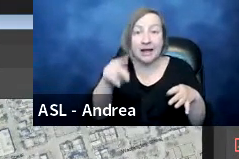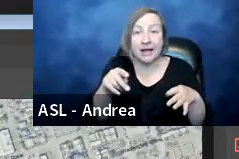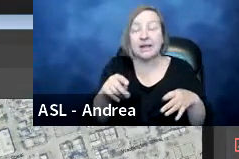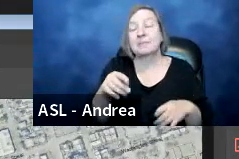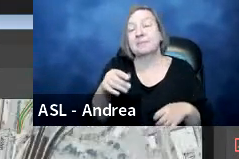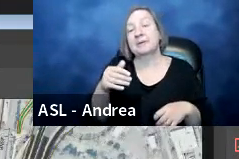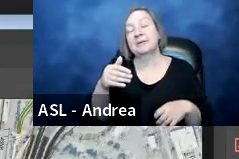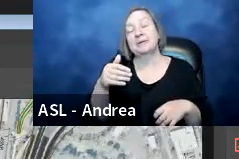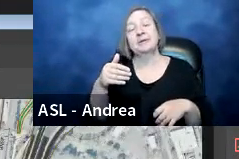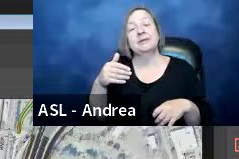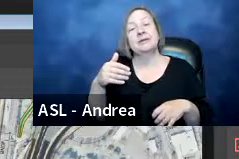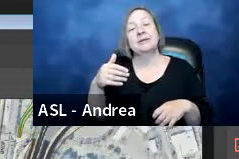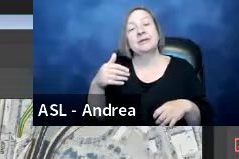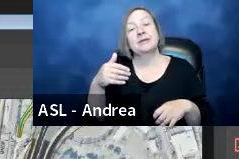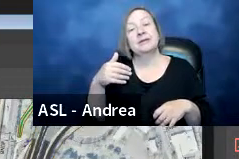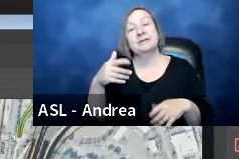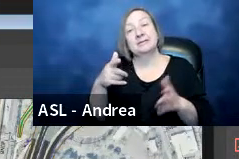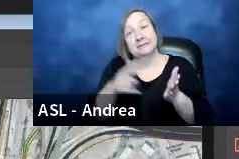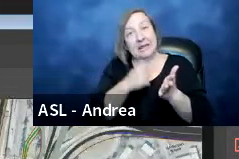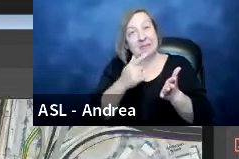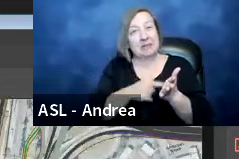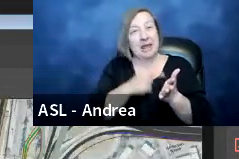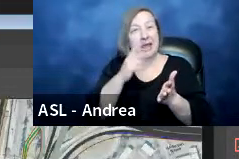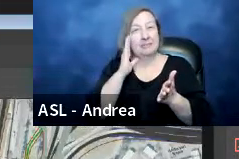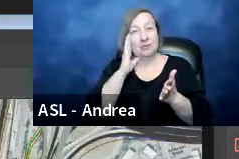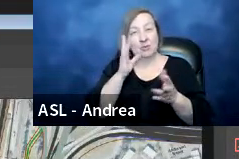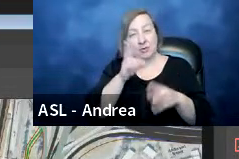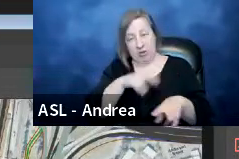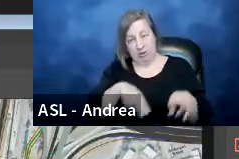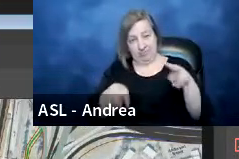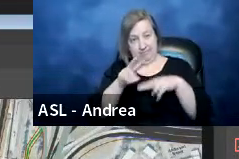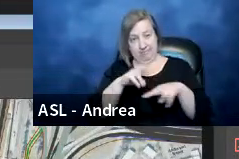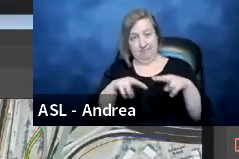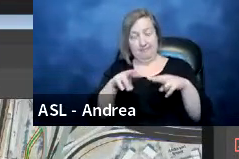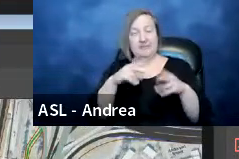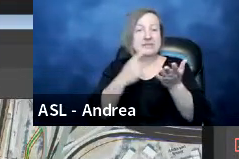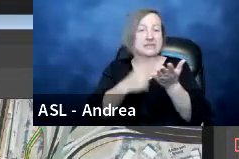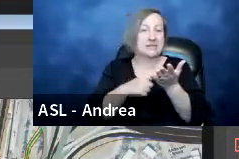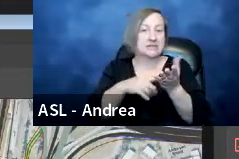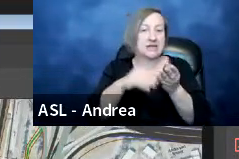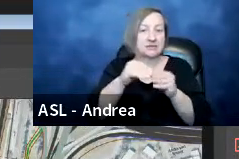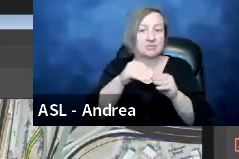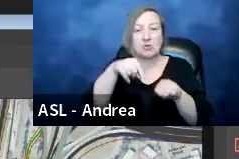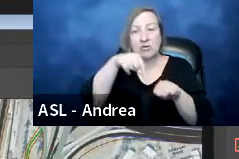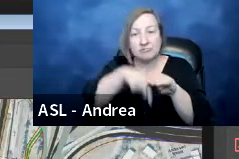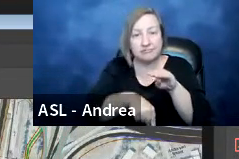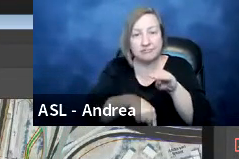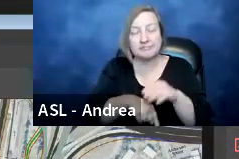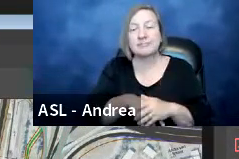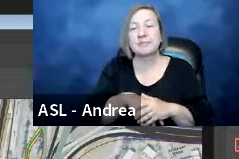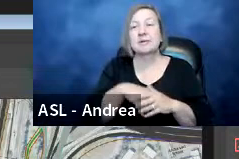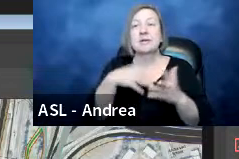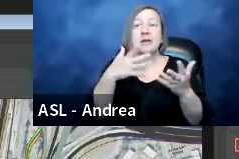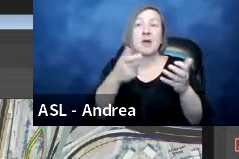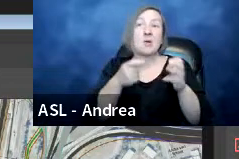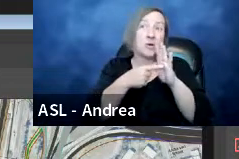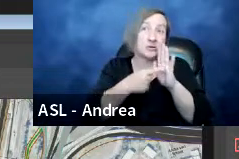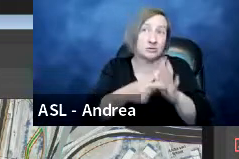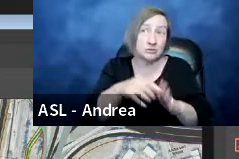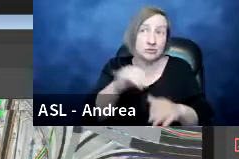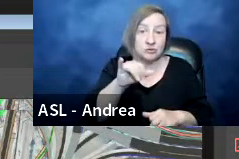are times when we'll come back through and again talk a little bit more detail. I also want to point out as you look through